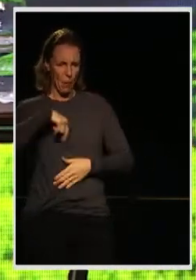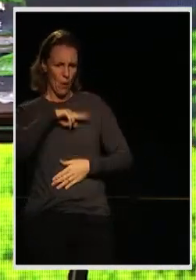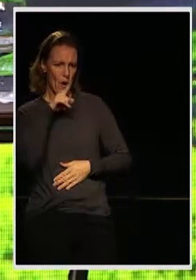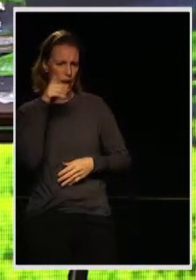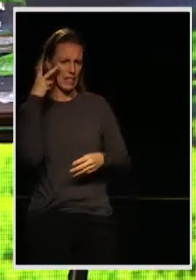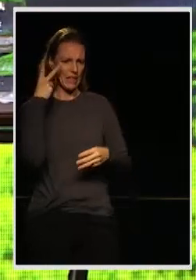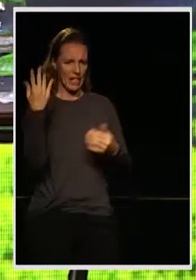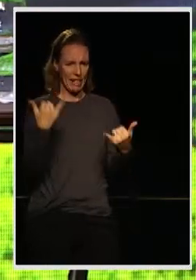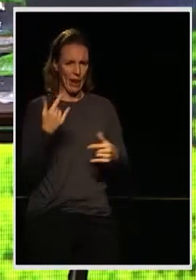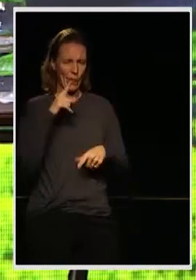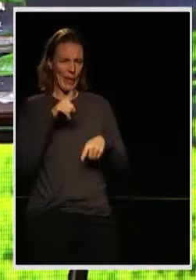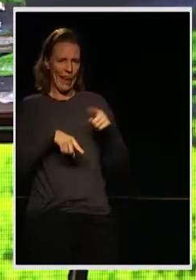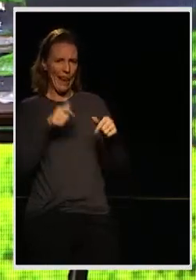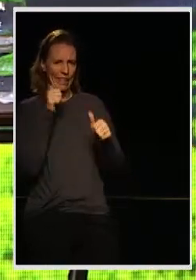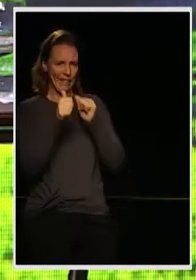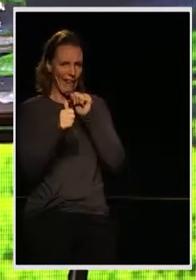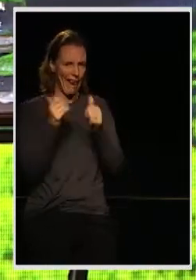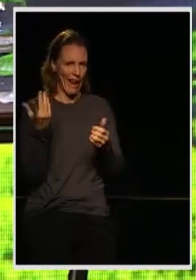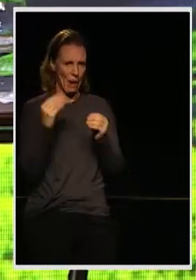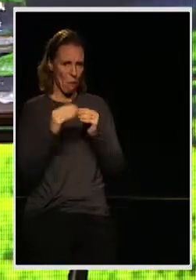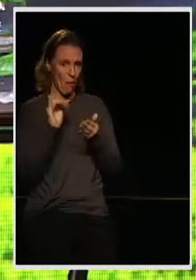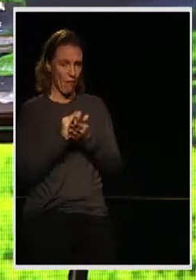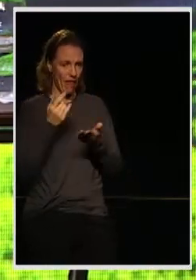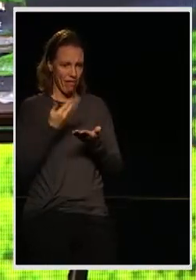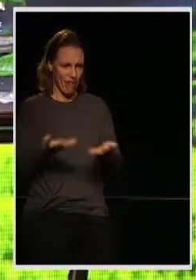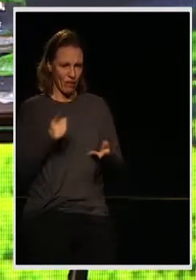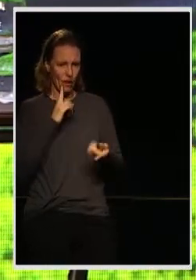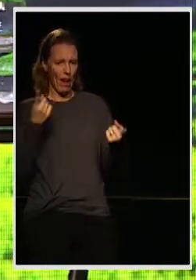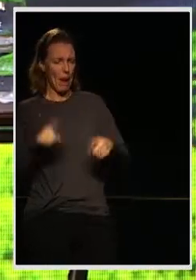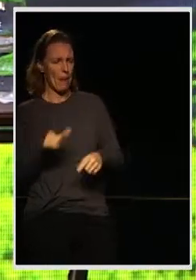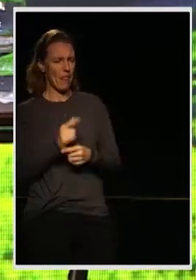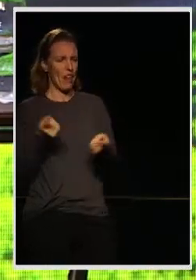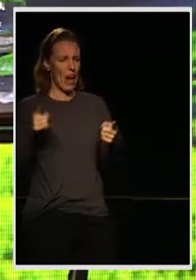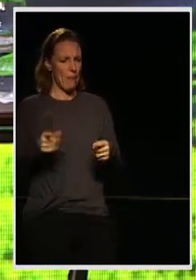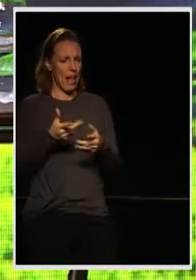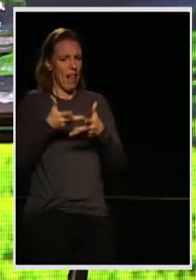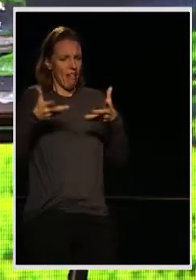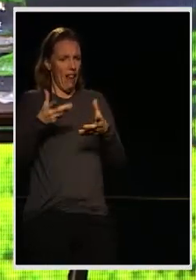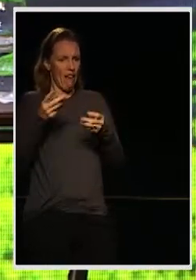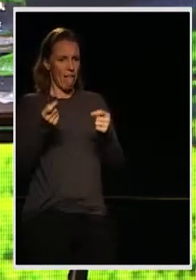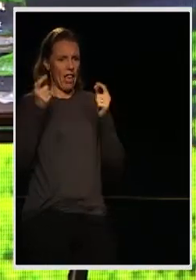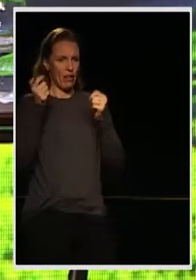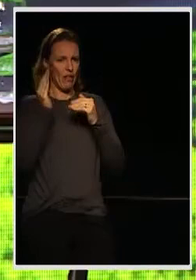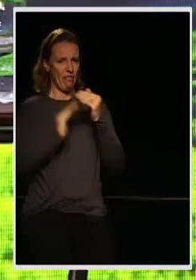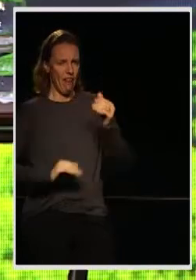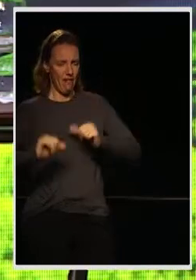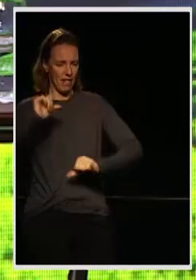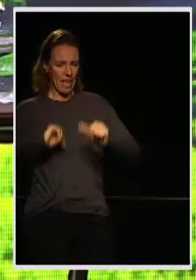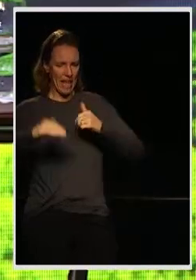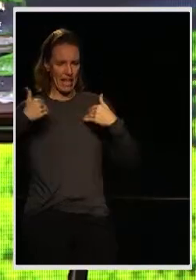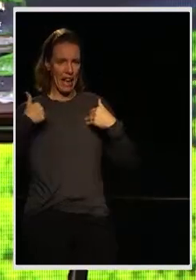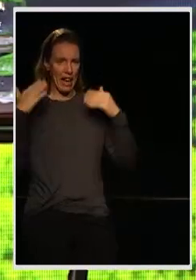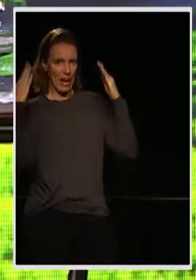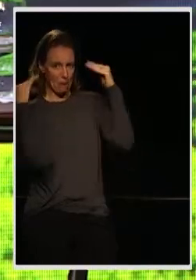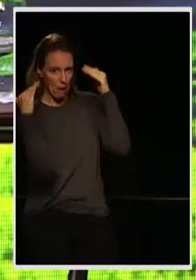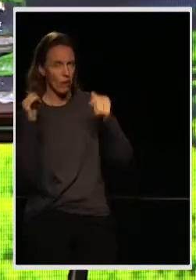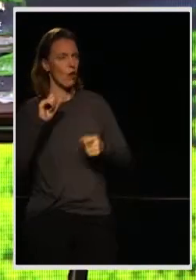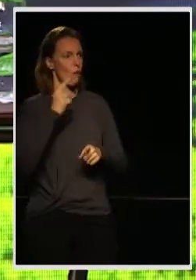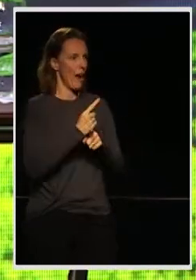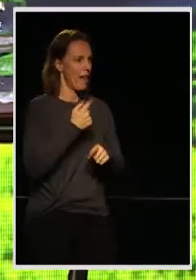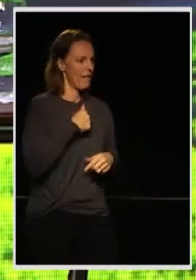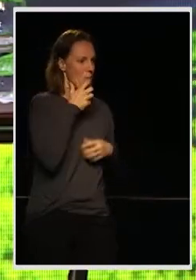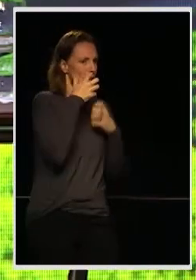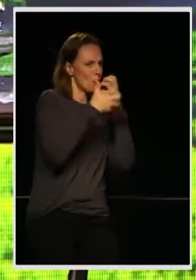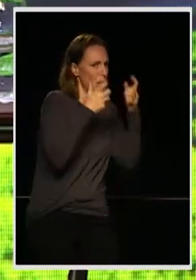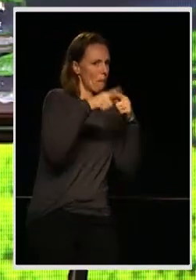can't deny anymore that things are happening, and that they are happening a lot faster, unfortunately, than the scientists had expected, right? Scientists have been screaming about it